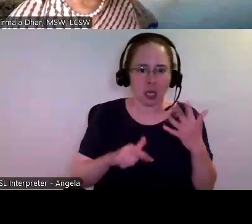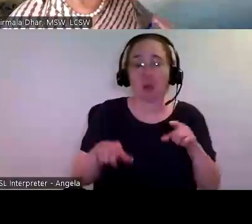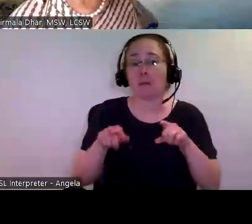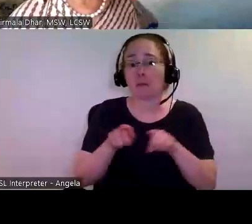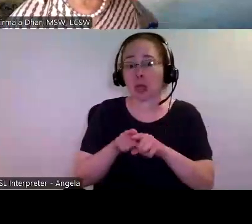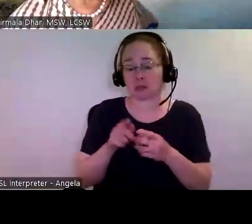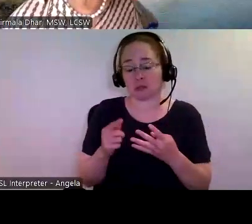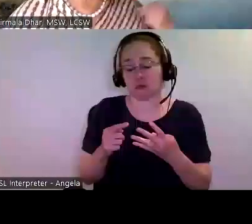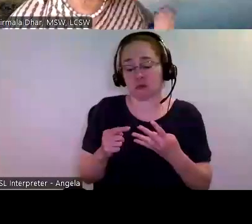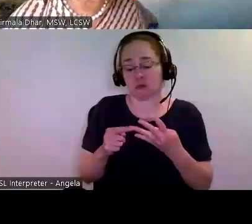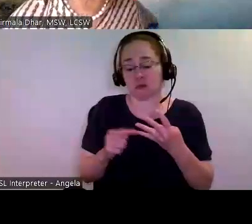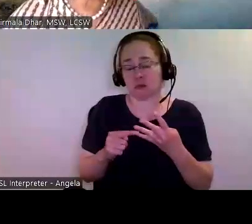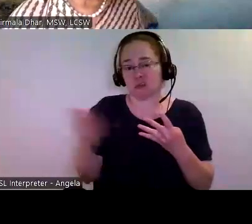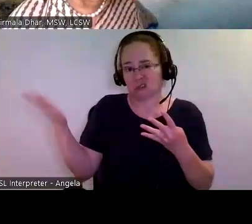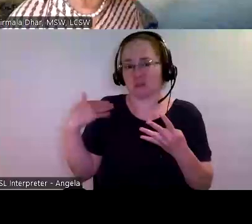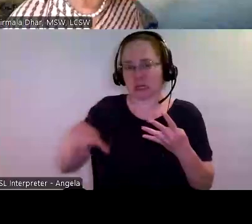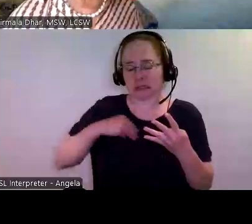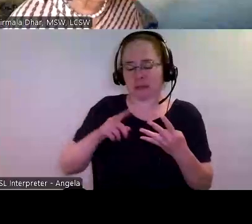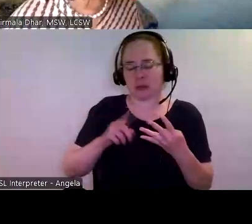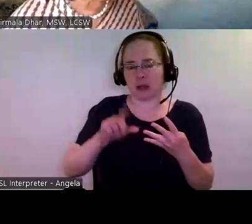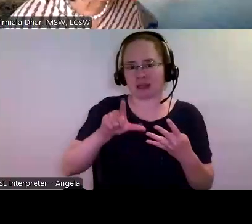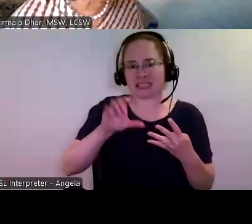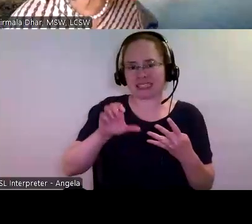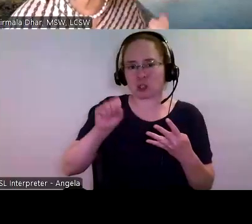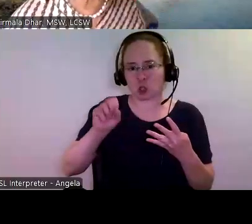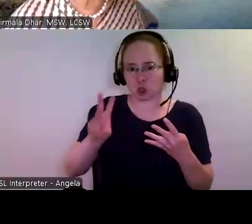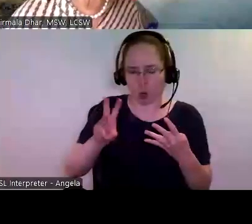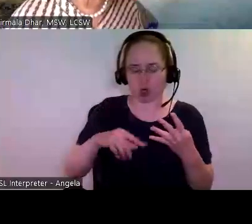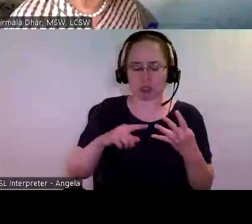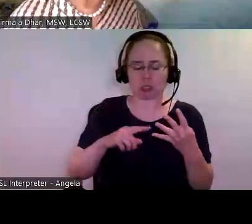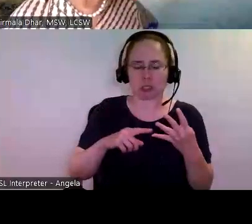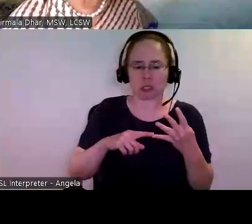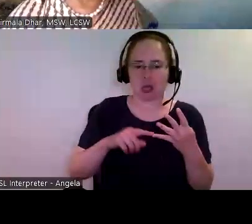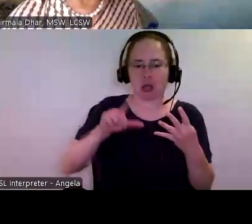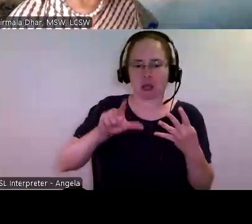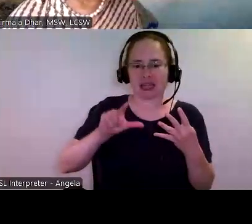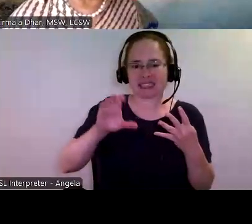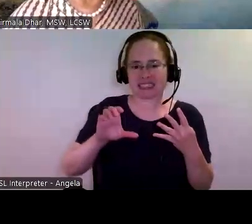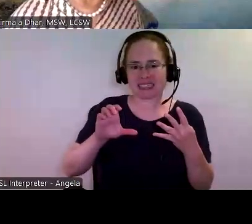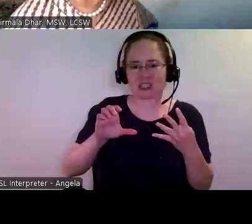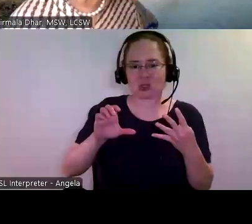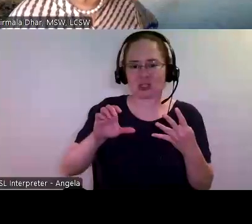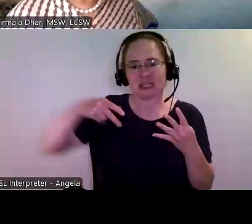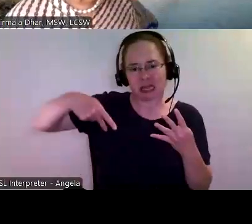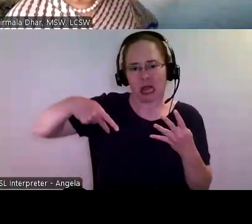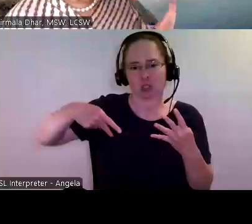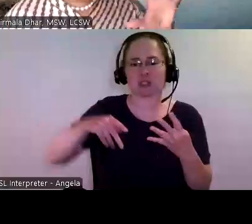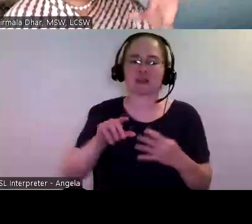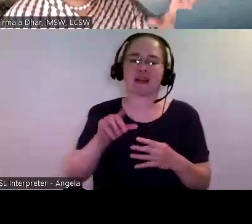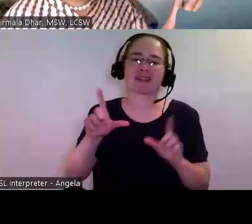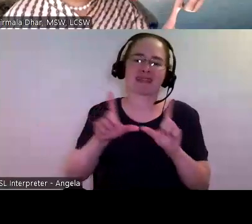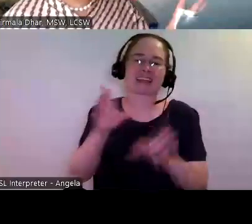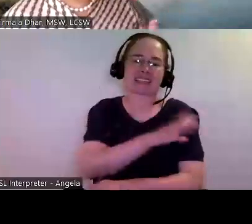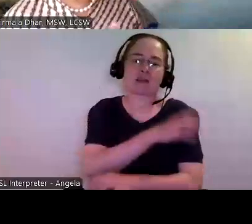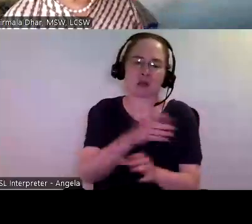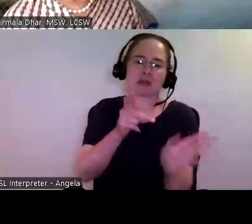2 licensure types, which were licensed clinical social workers and licensed clinical psychologists. So